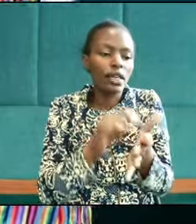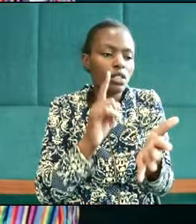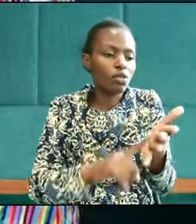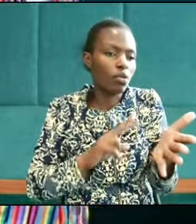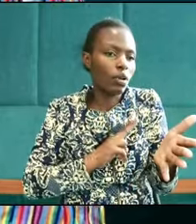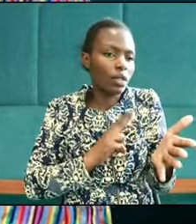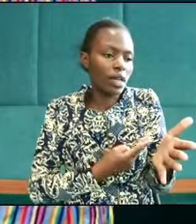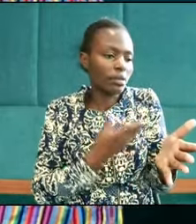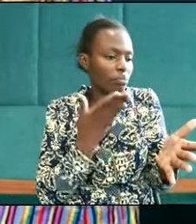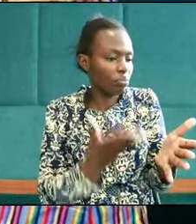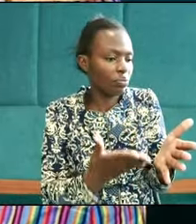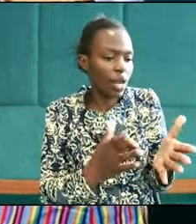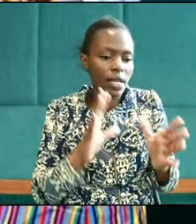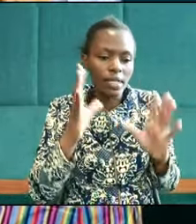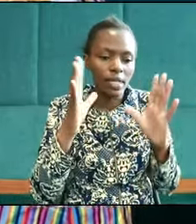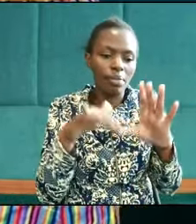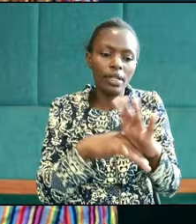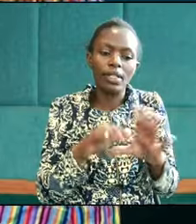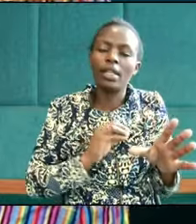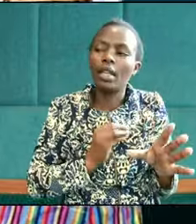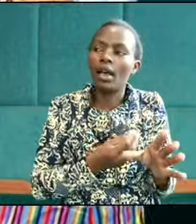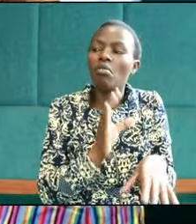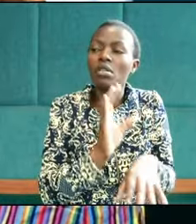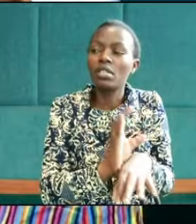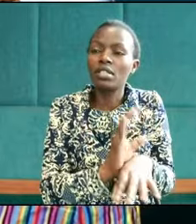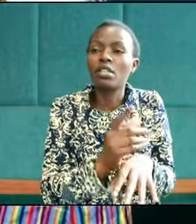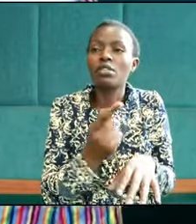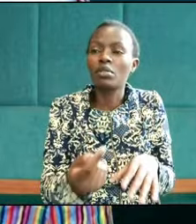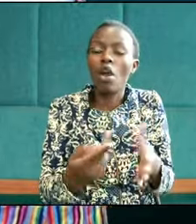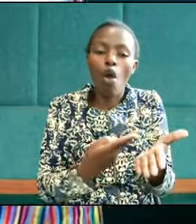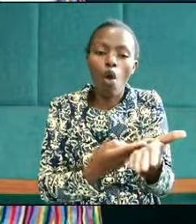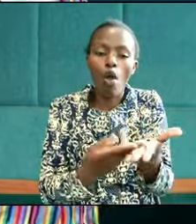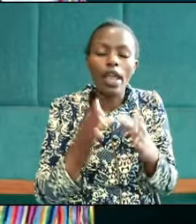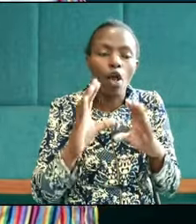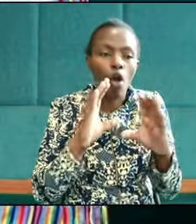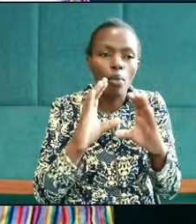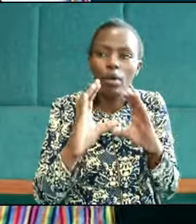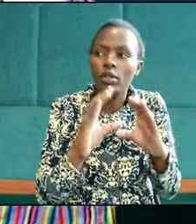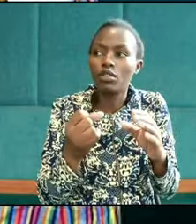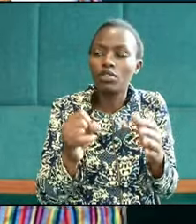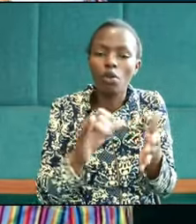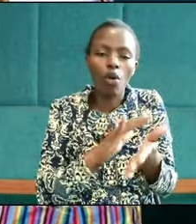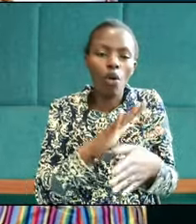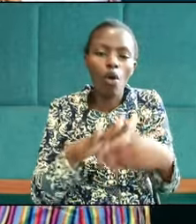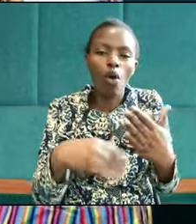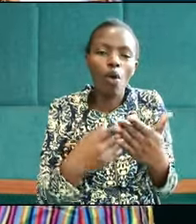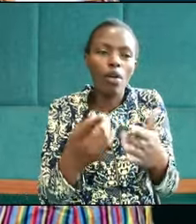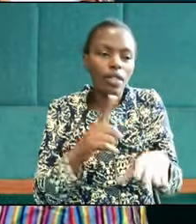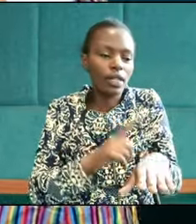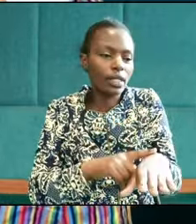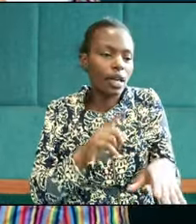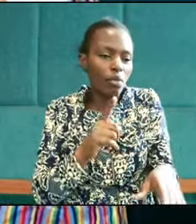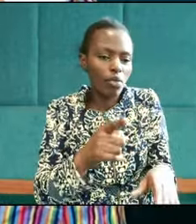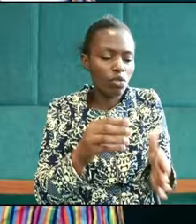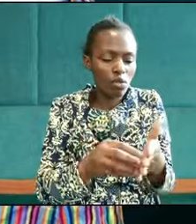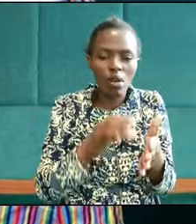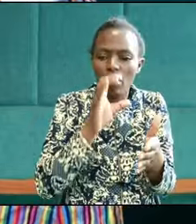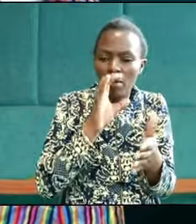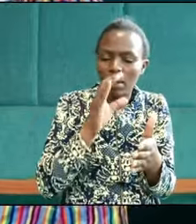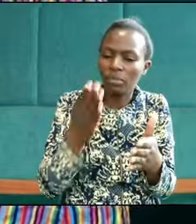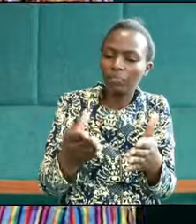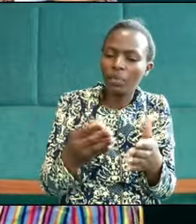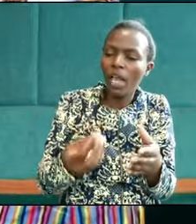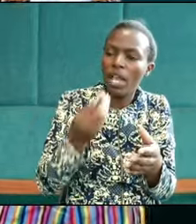as the Last Supper or the Holy Communion. So every time we partake of the Holy